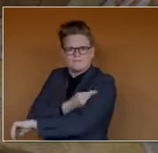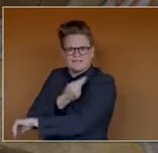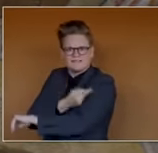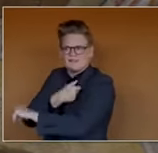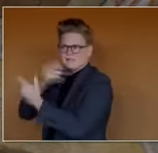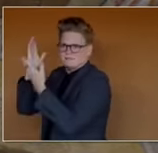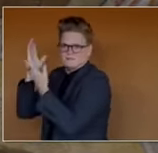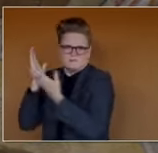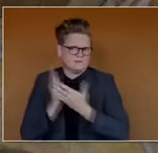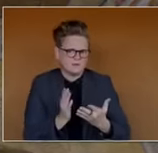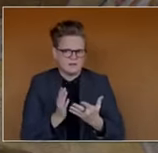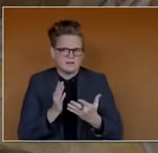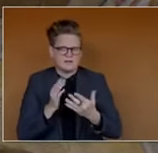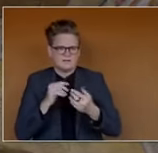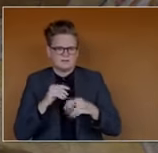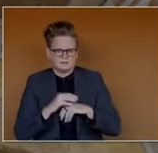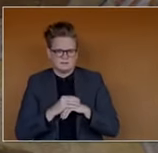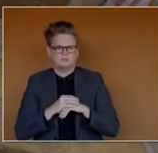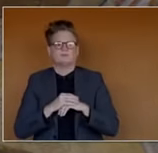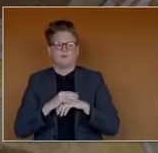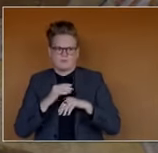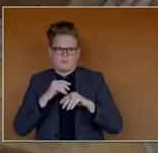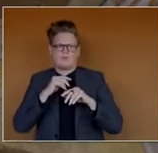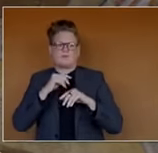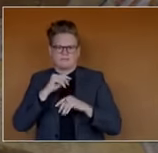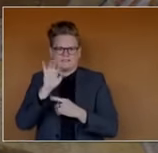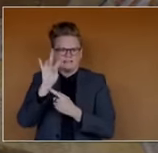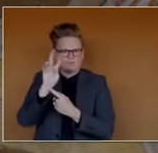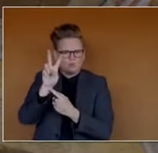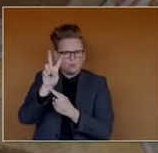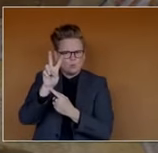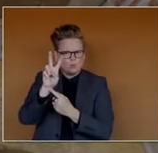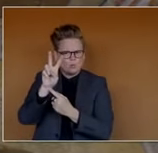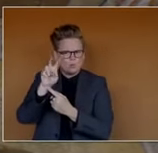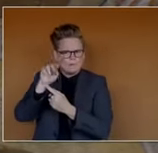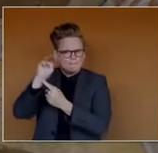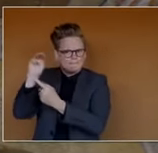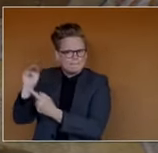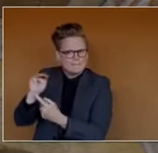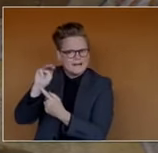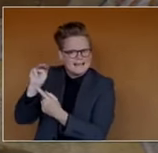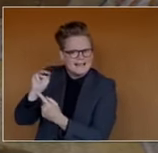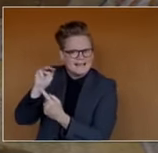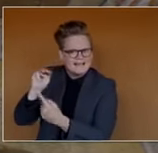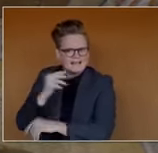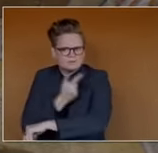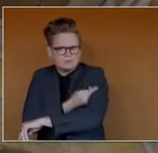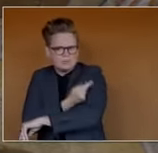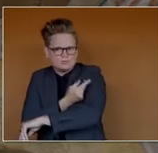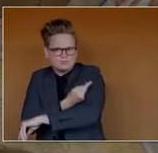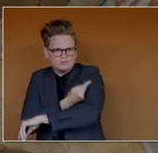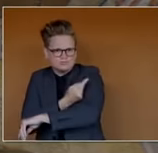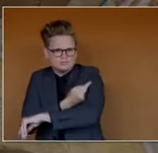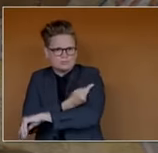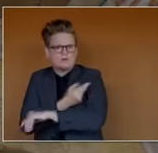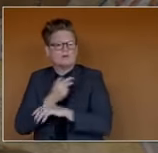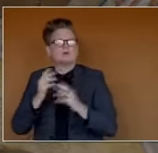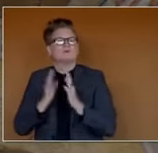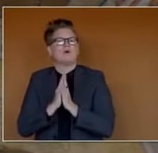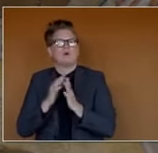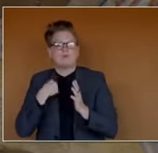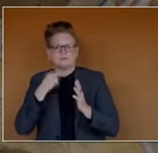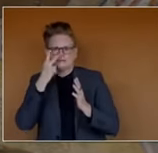2,076,000 doses to be exact. And while there has been a decline in people that have looked to access